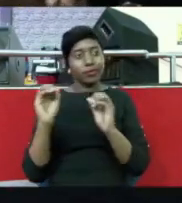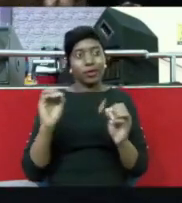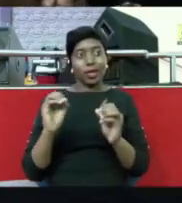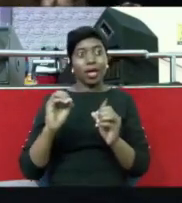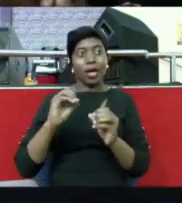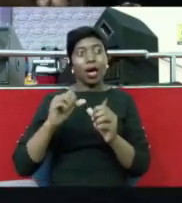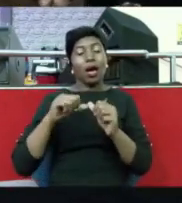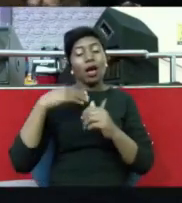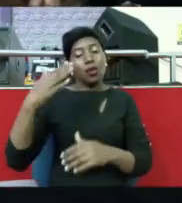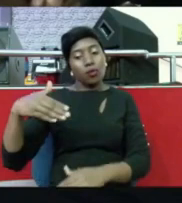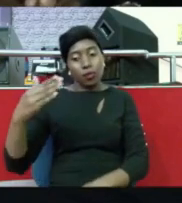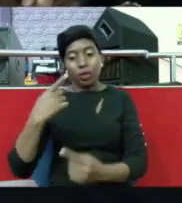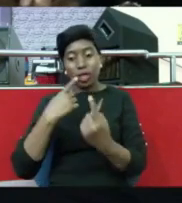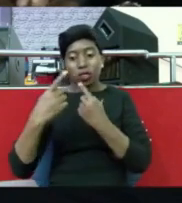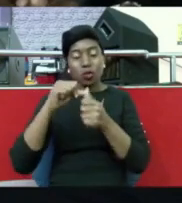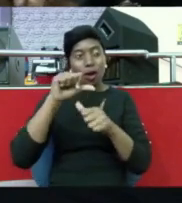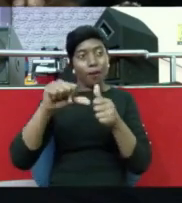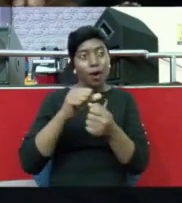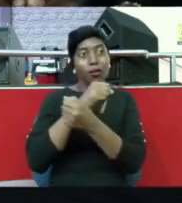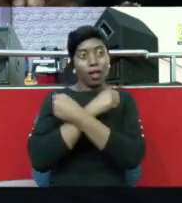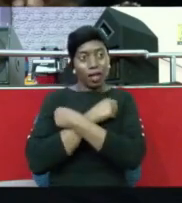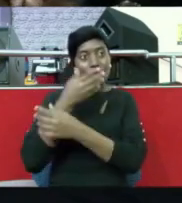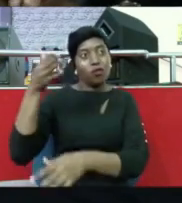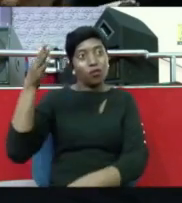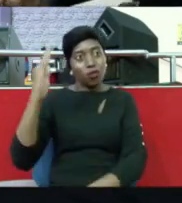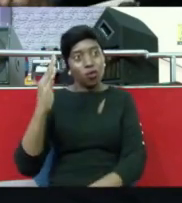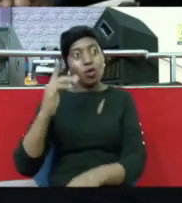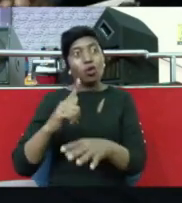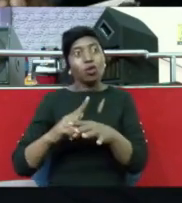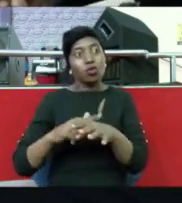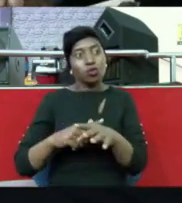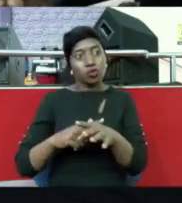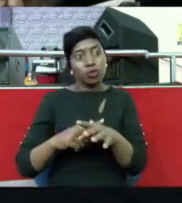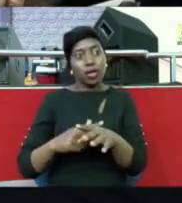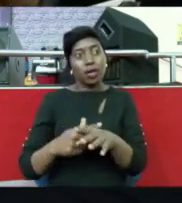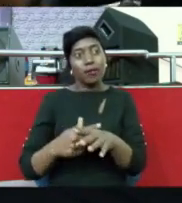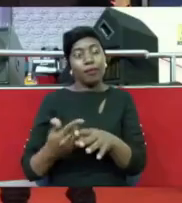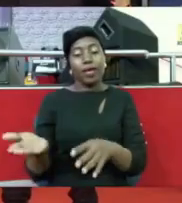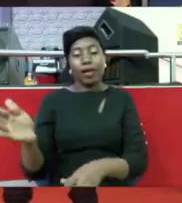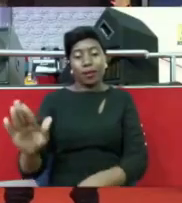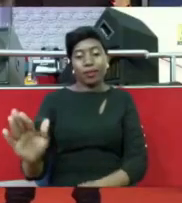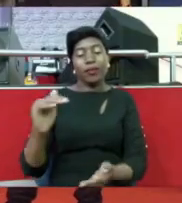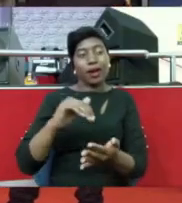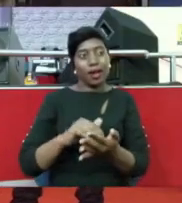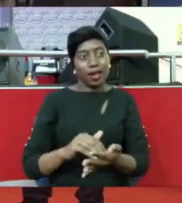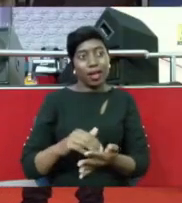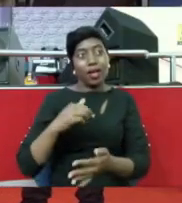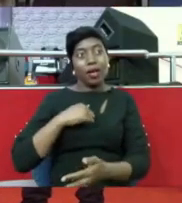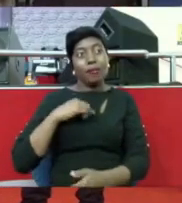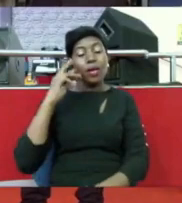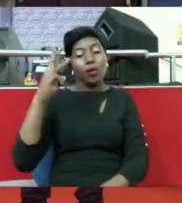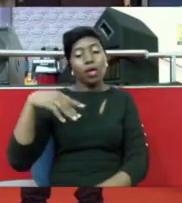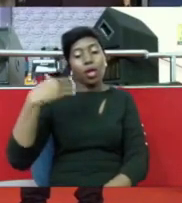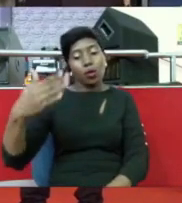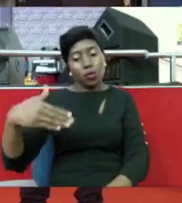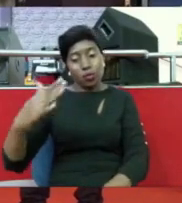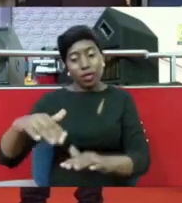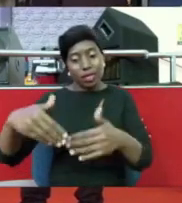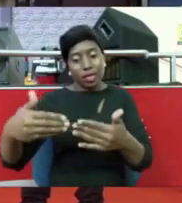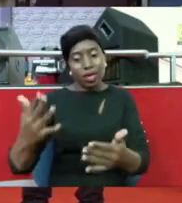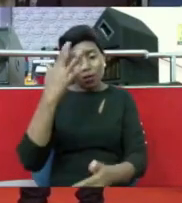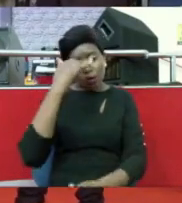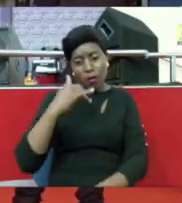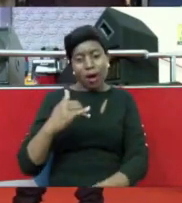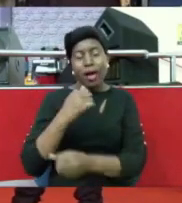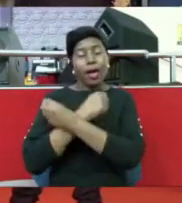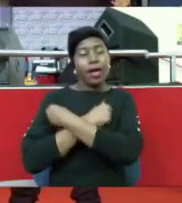God. Nitaongea kuhusu upendo wa Mwana. Until he comes back again. Mpaka arejee tena. I will keep on giving because I love him. Nitaenda kupeana kwa sababu nampenda. So